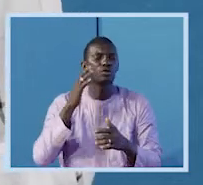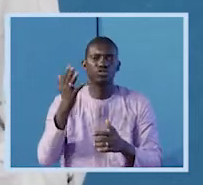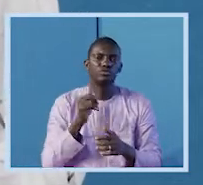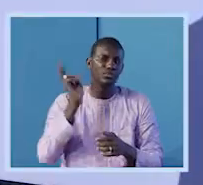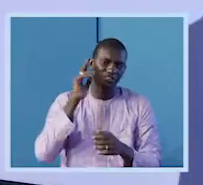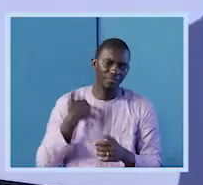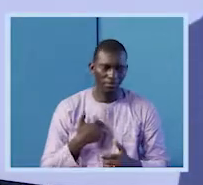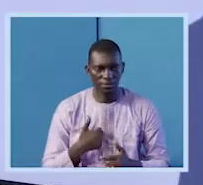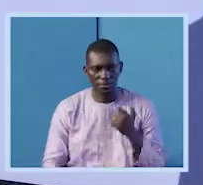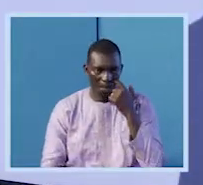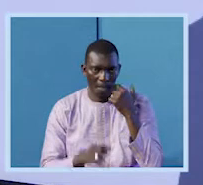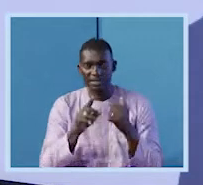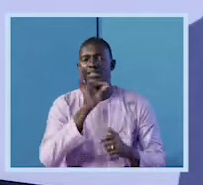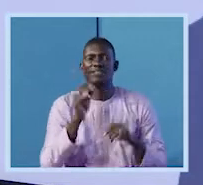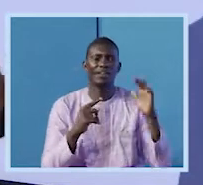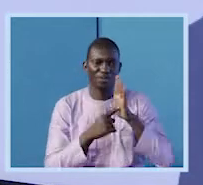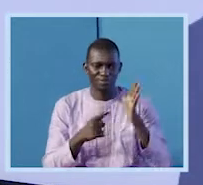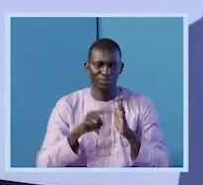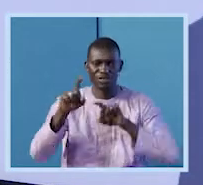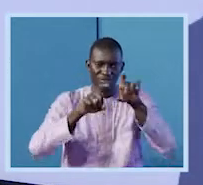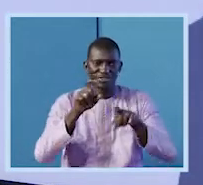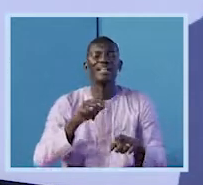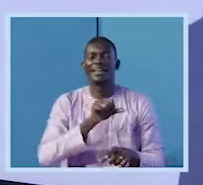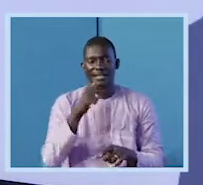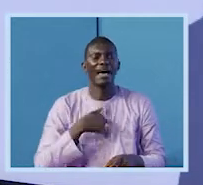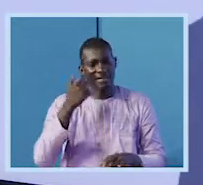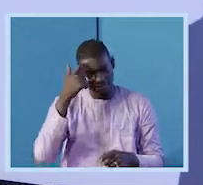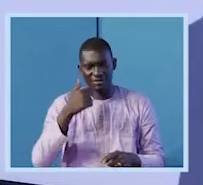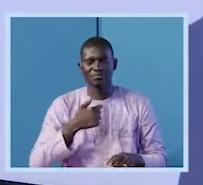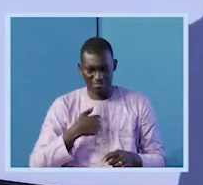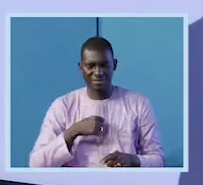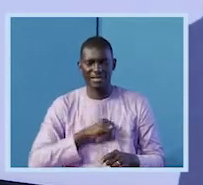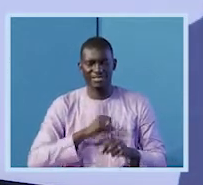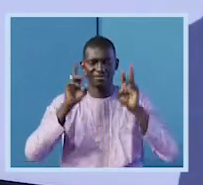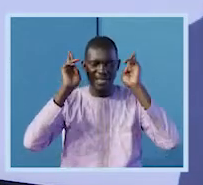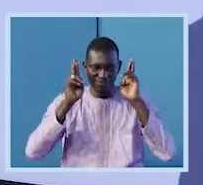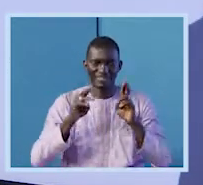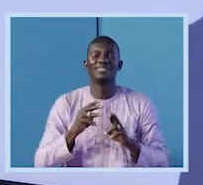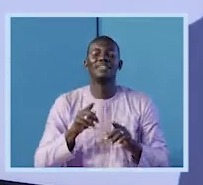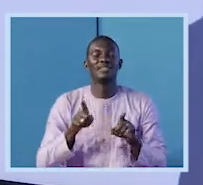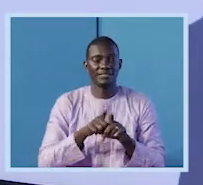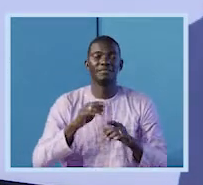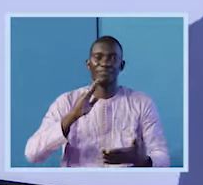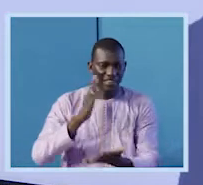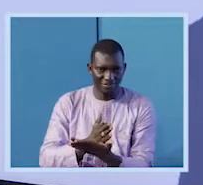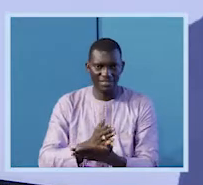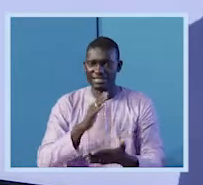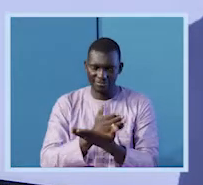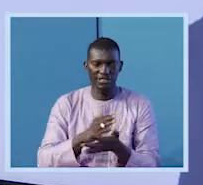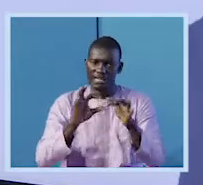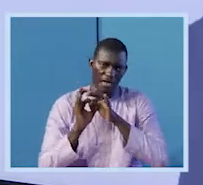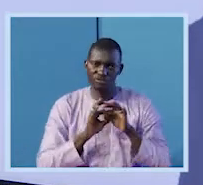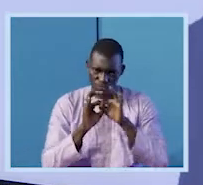individuals? Good. This is a very important question, and I think I've been expecting it. Yes. And then definitely, association has